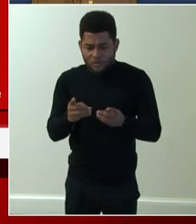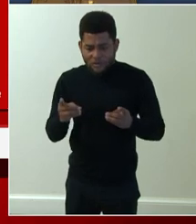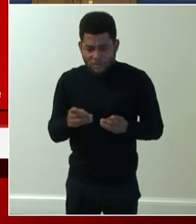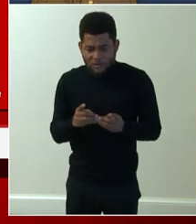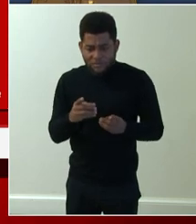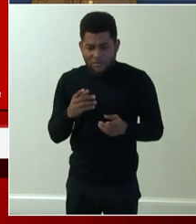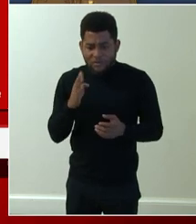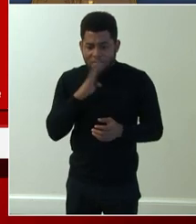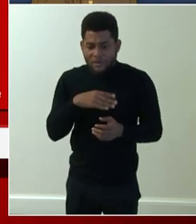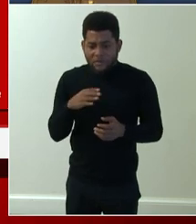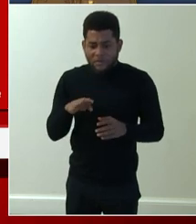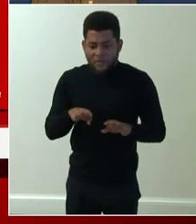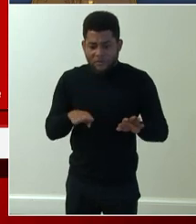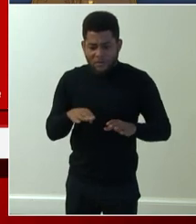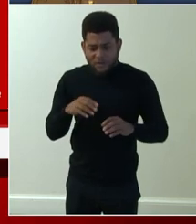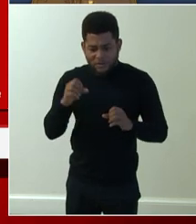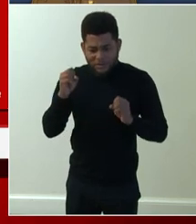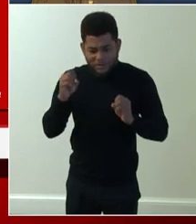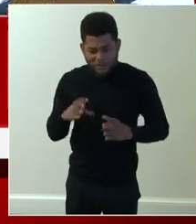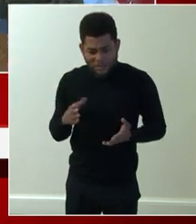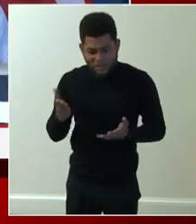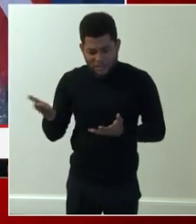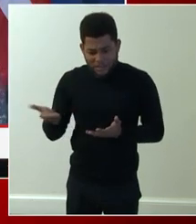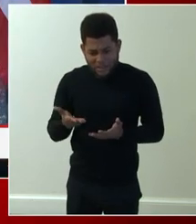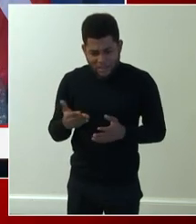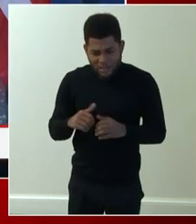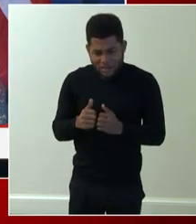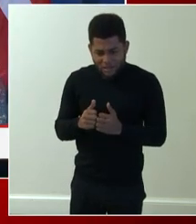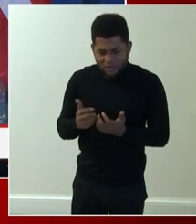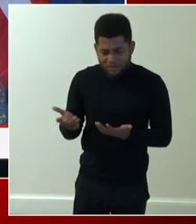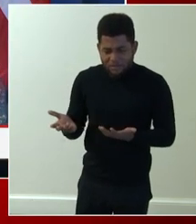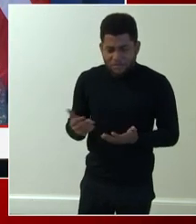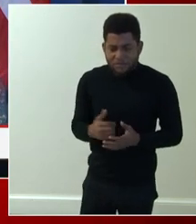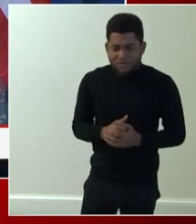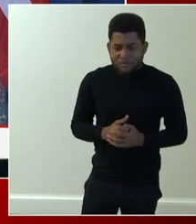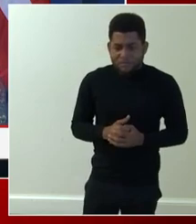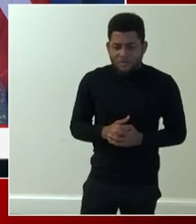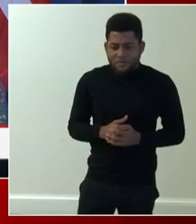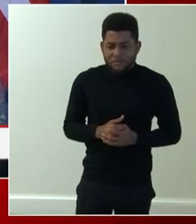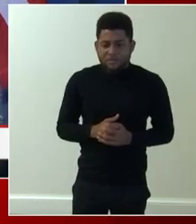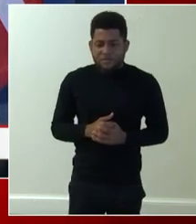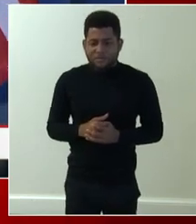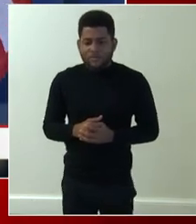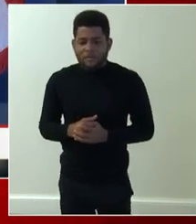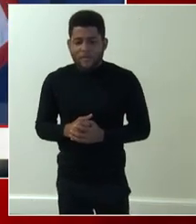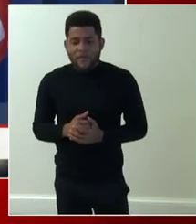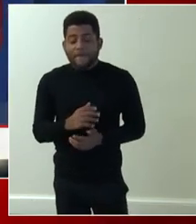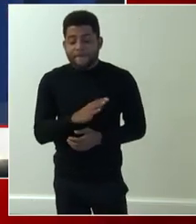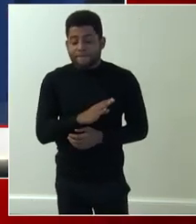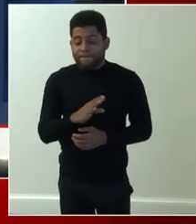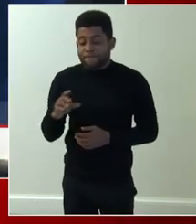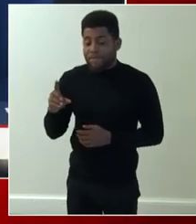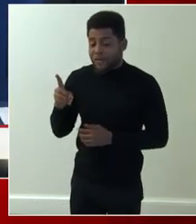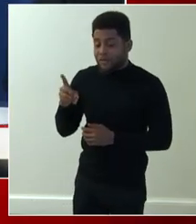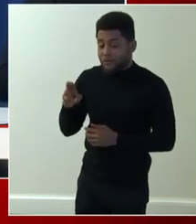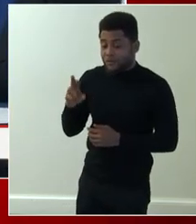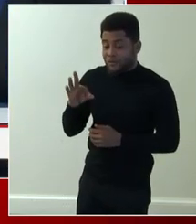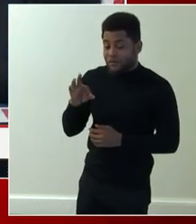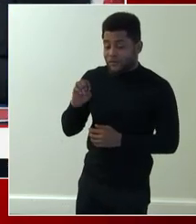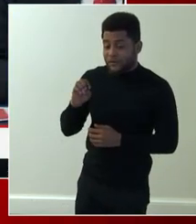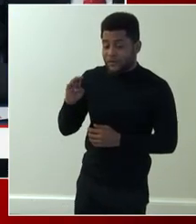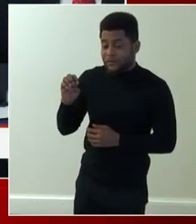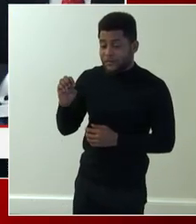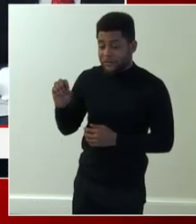was hired despite that criminal history? Yeah, first and foremost, we're very disturbed